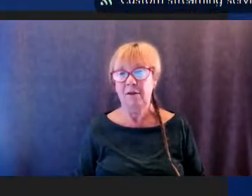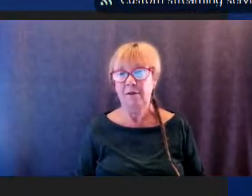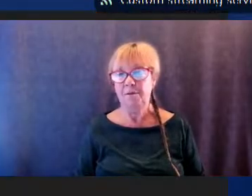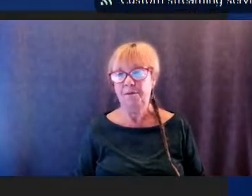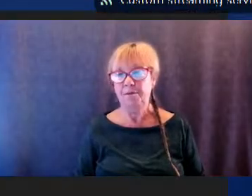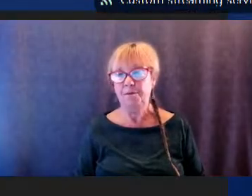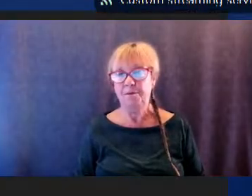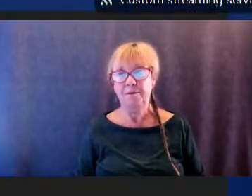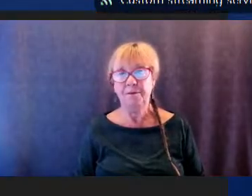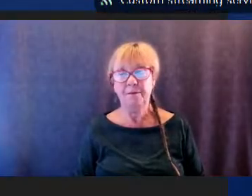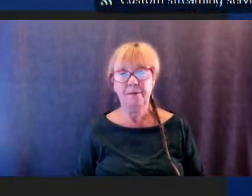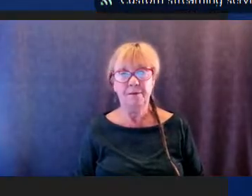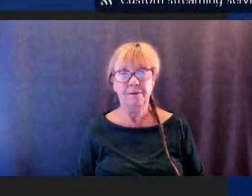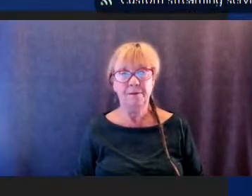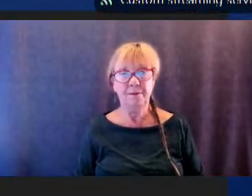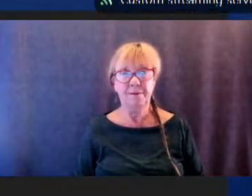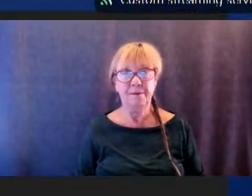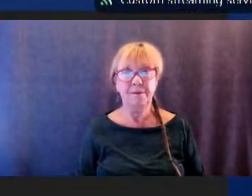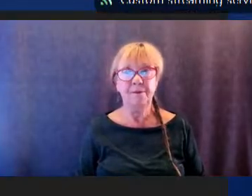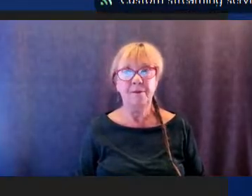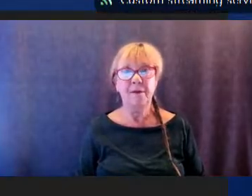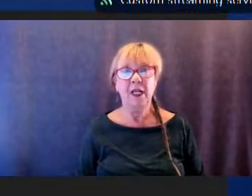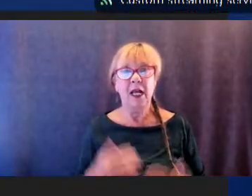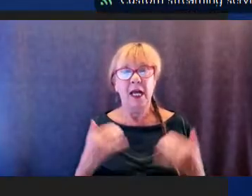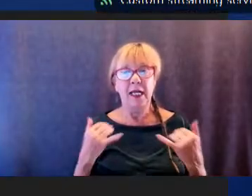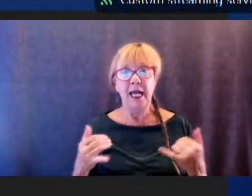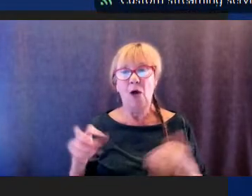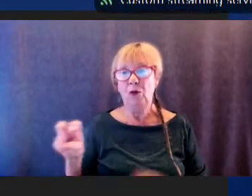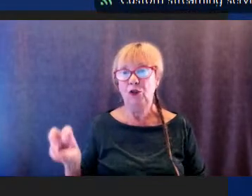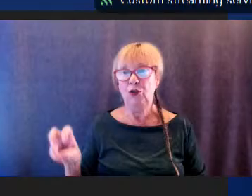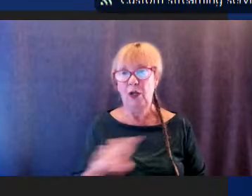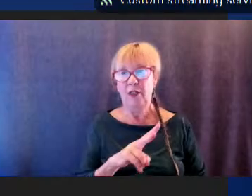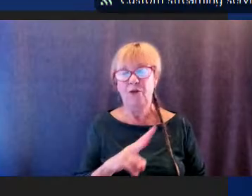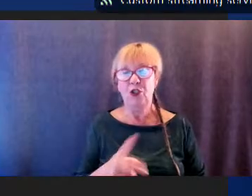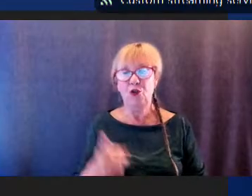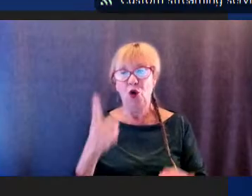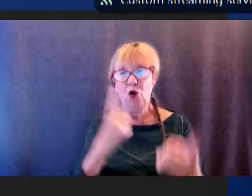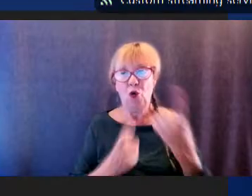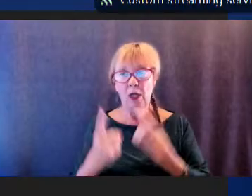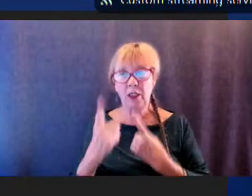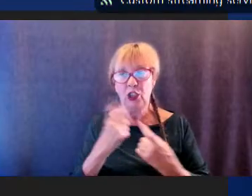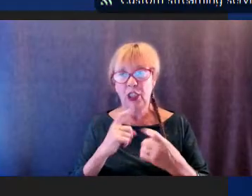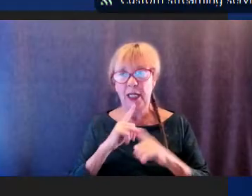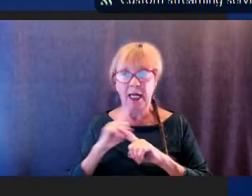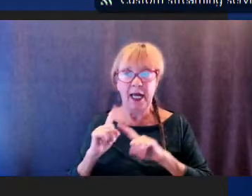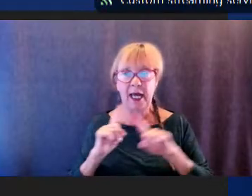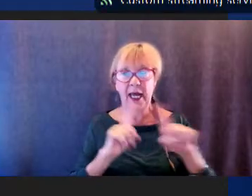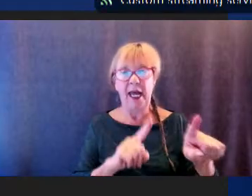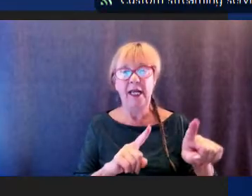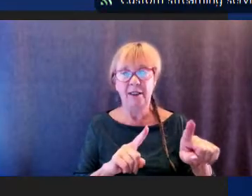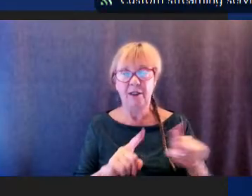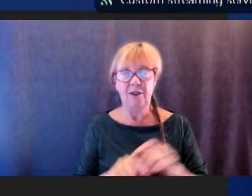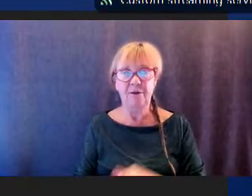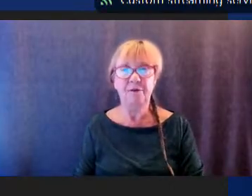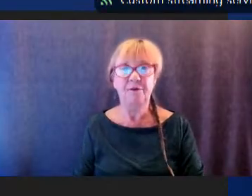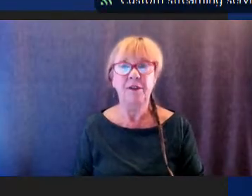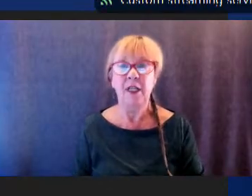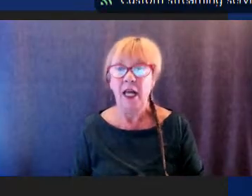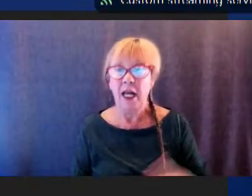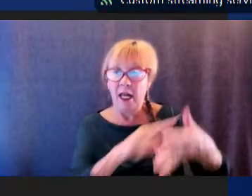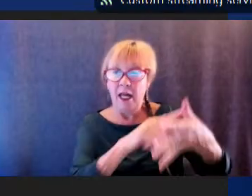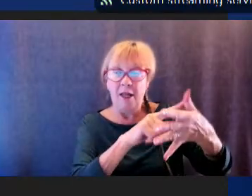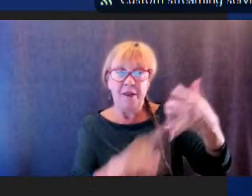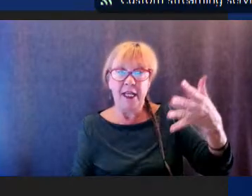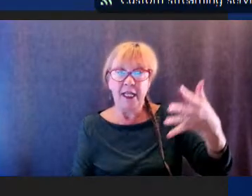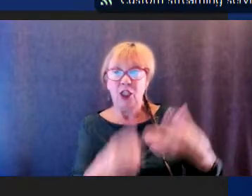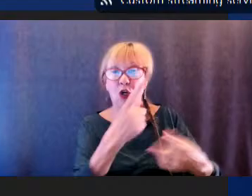Thank you, Wayne and Michael, for that update. We will now transition to the question and answer portion of our evening. The following questions were submitted